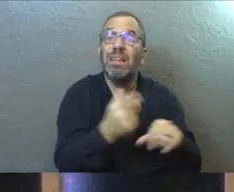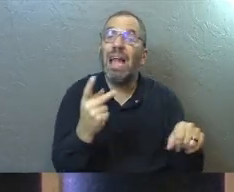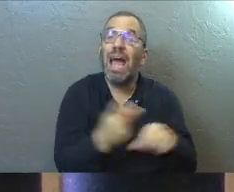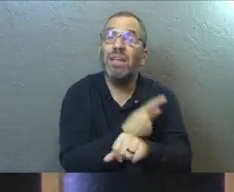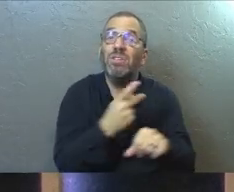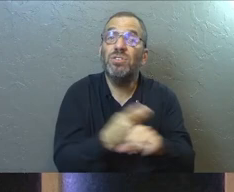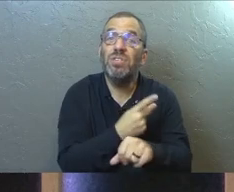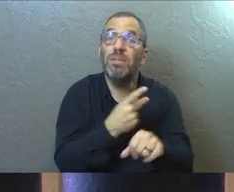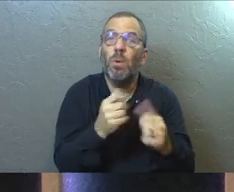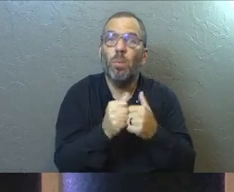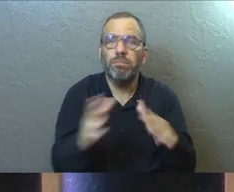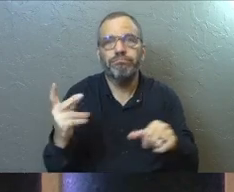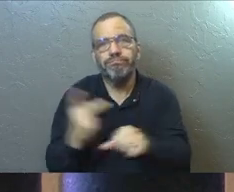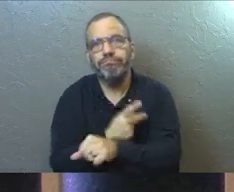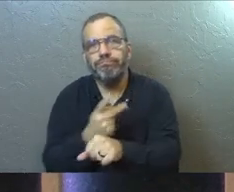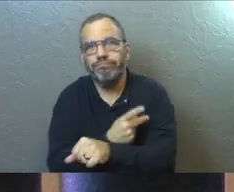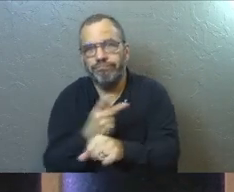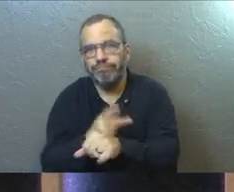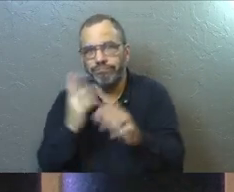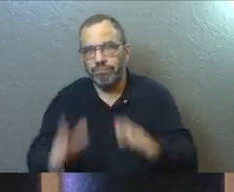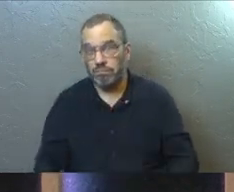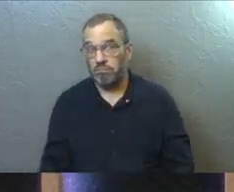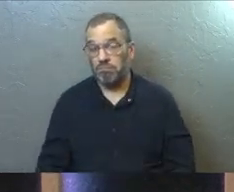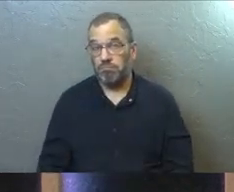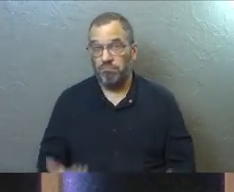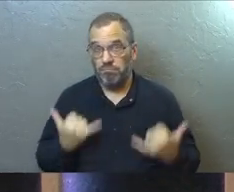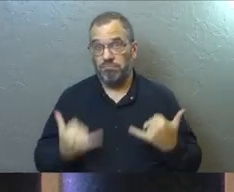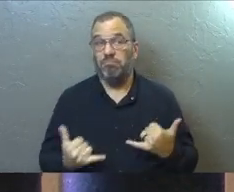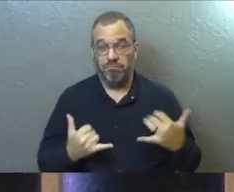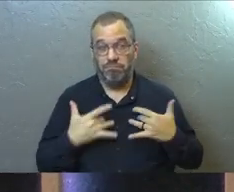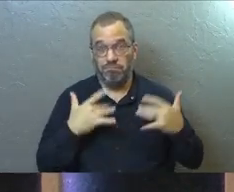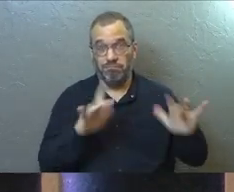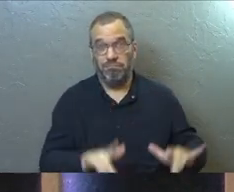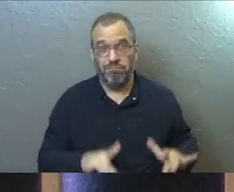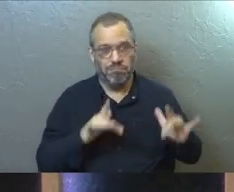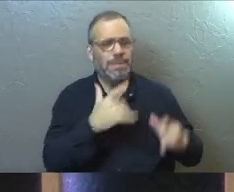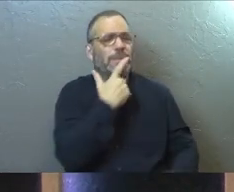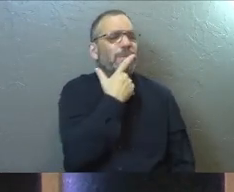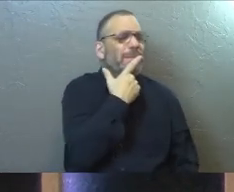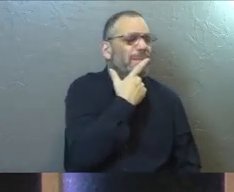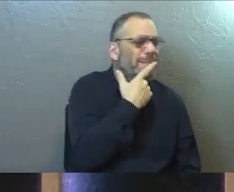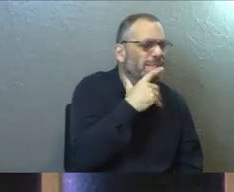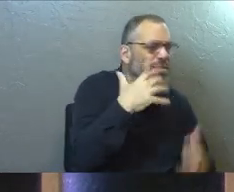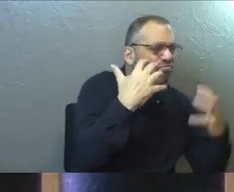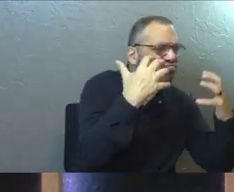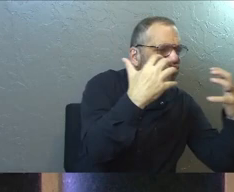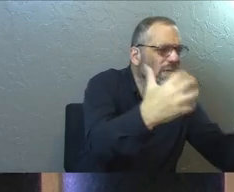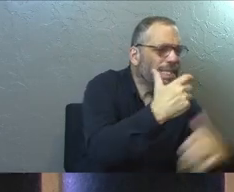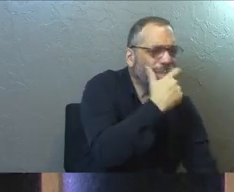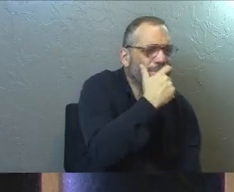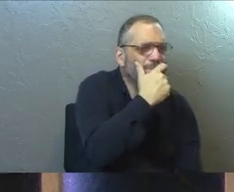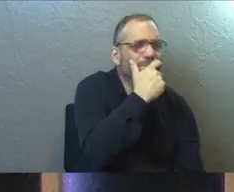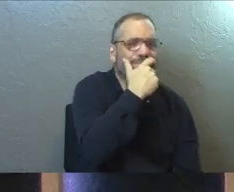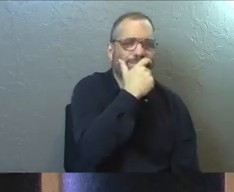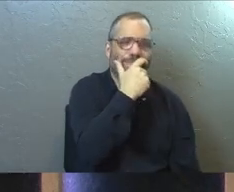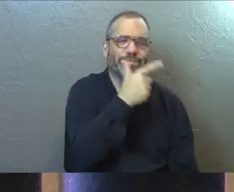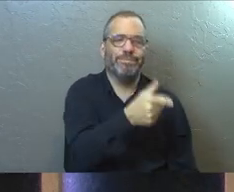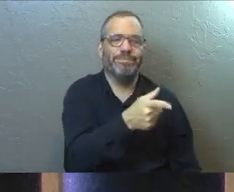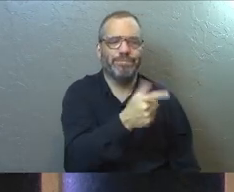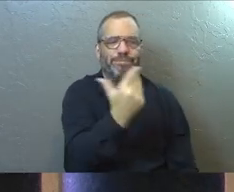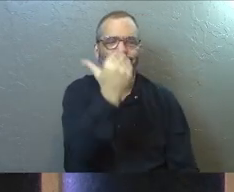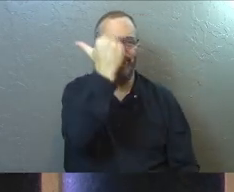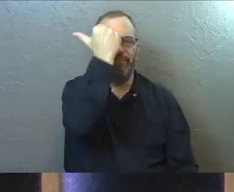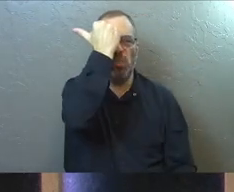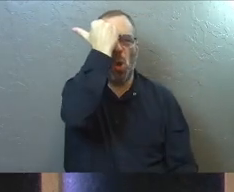sheep without a shepherd. There's this moment of compassion. Jesus looks and he sees a crowd, and he just knows, he can